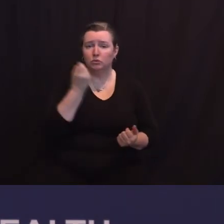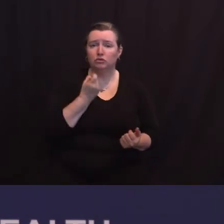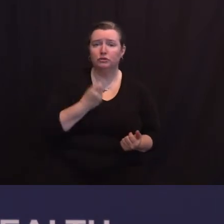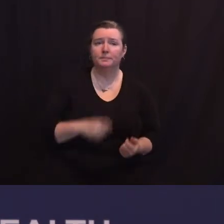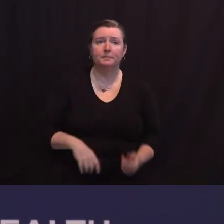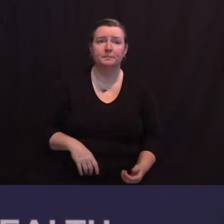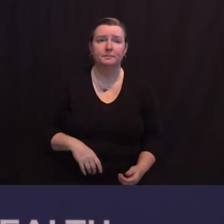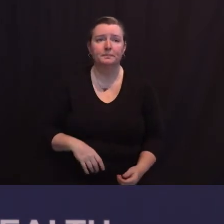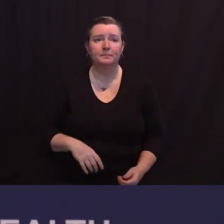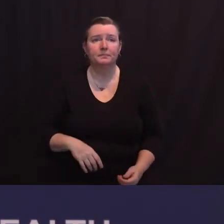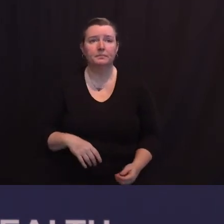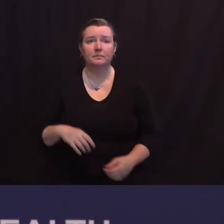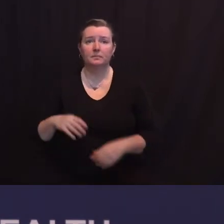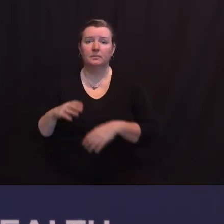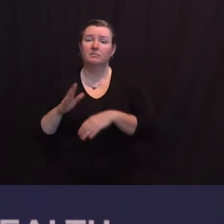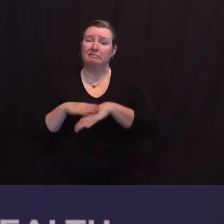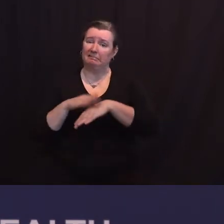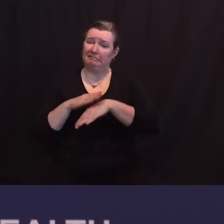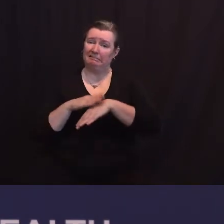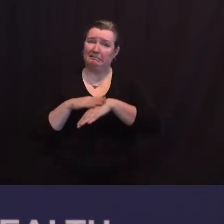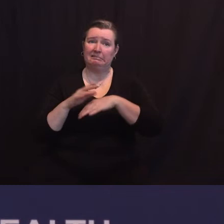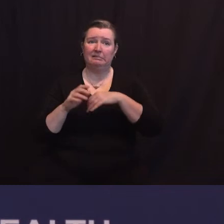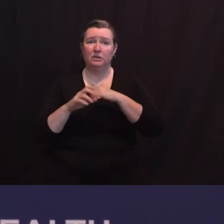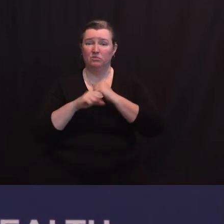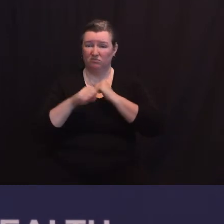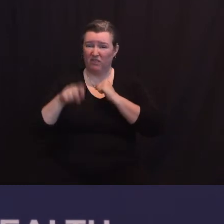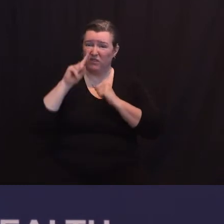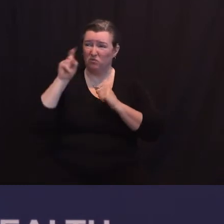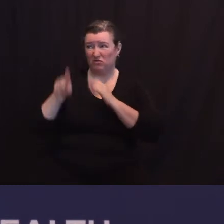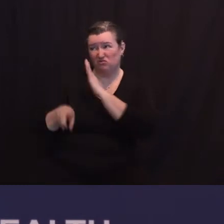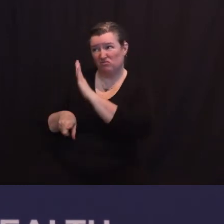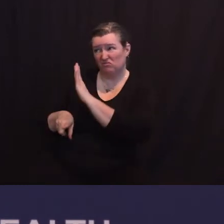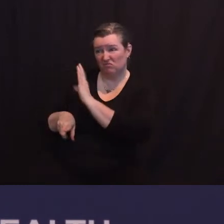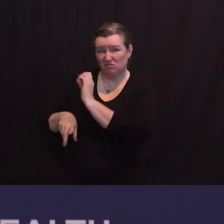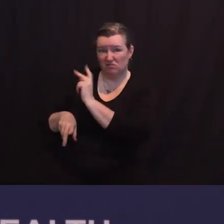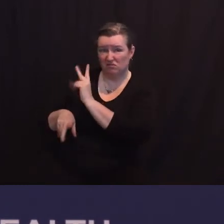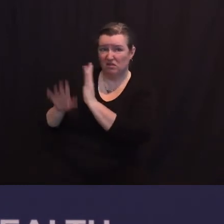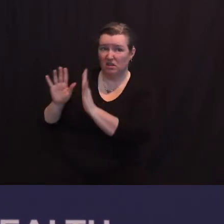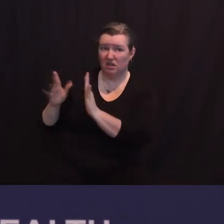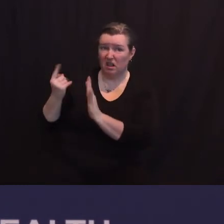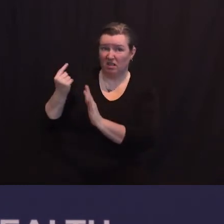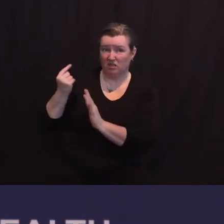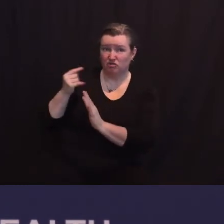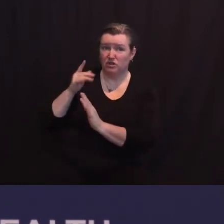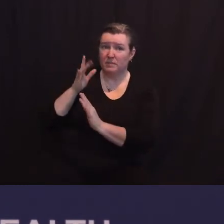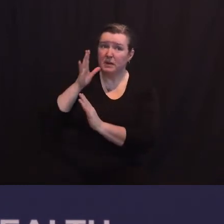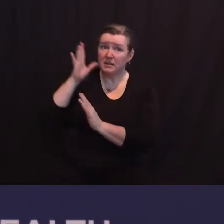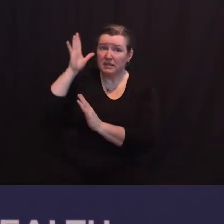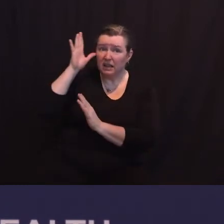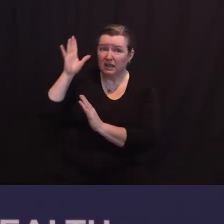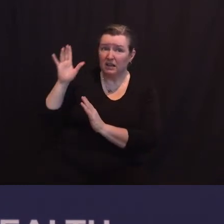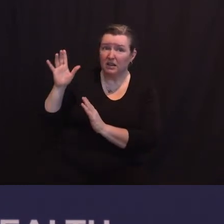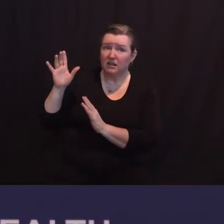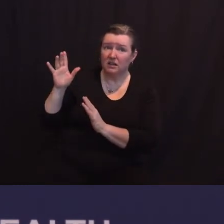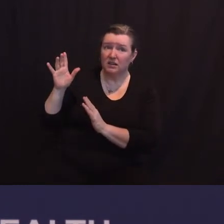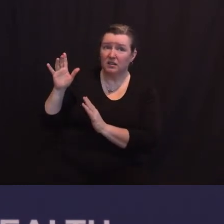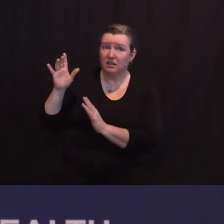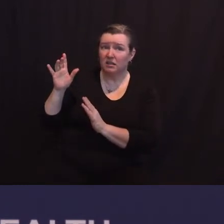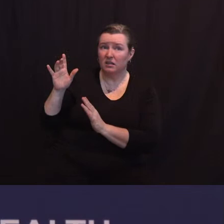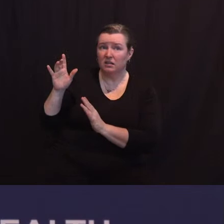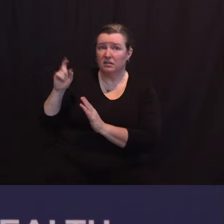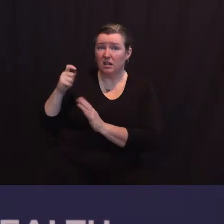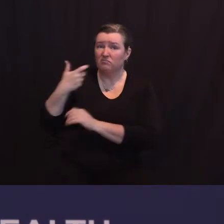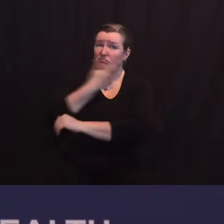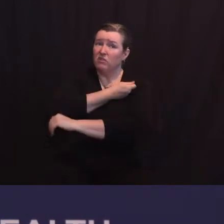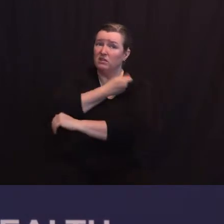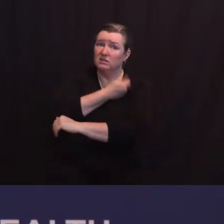one. There was a big push last year for parents to get their school-age kids scheduled for typical childhood immunizations.